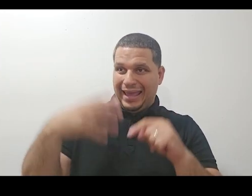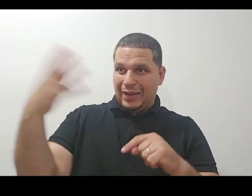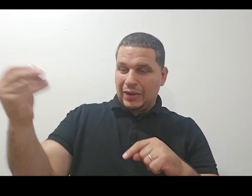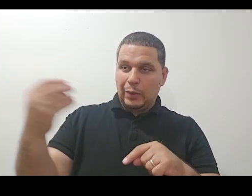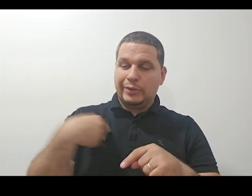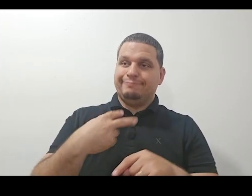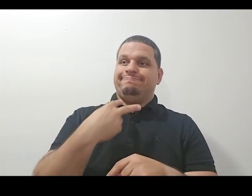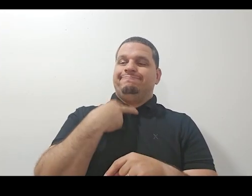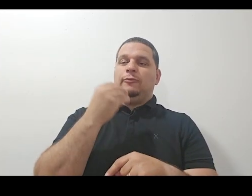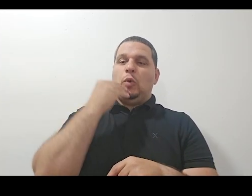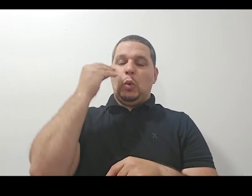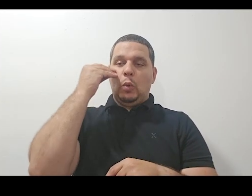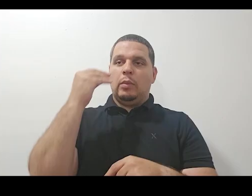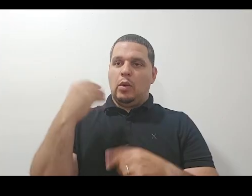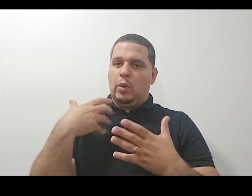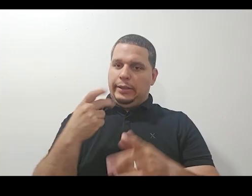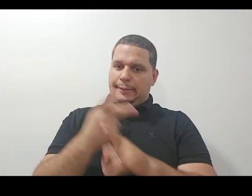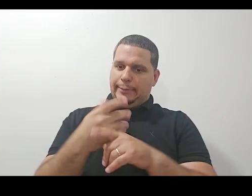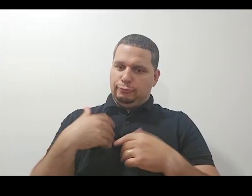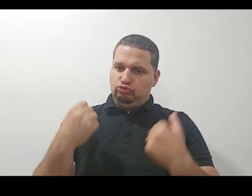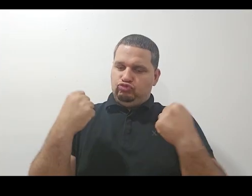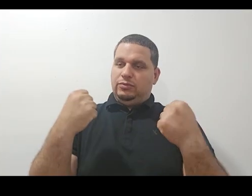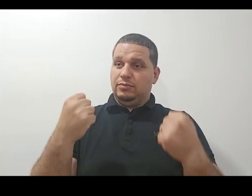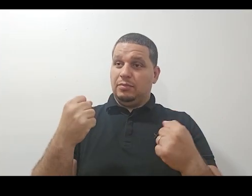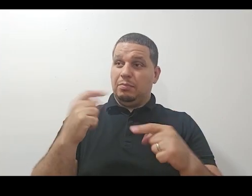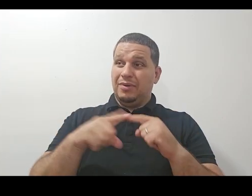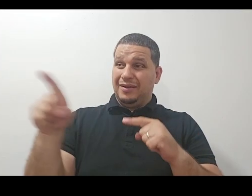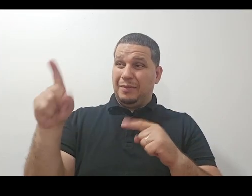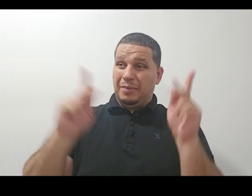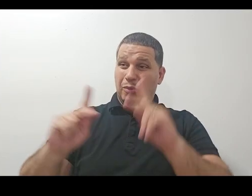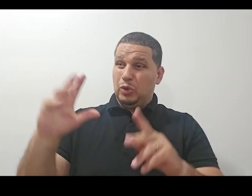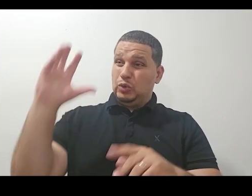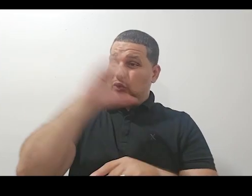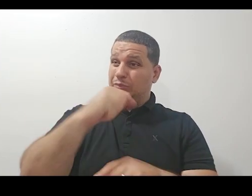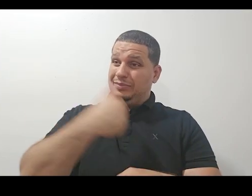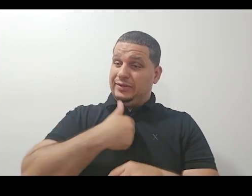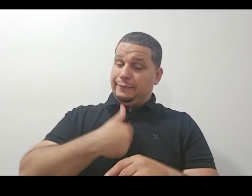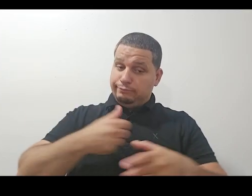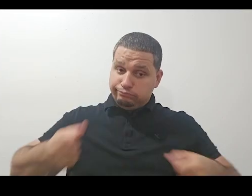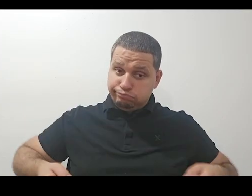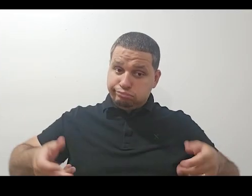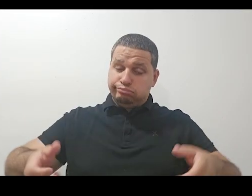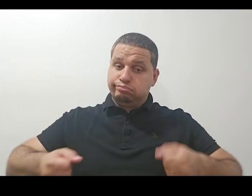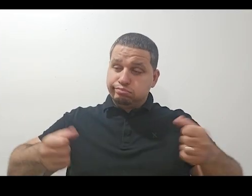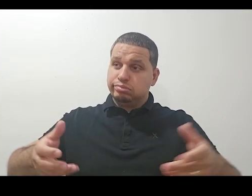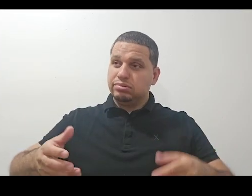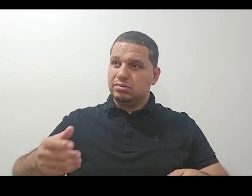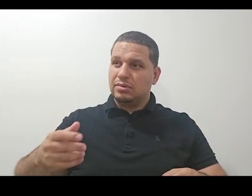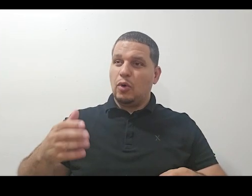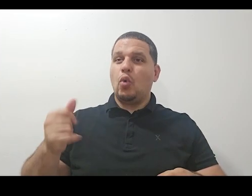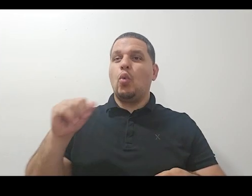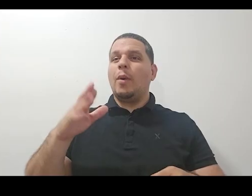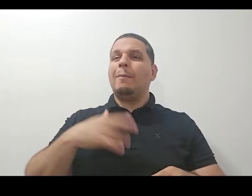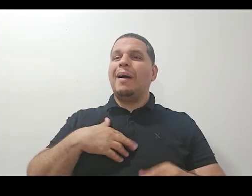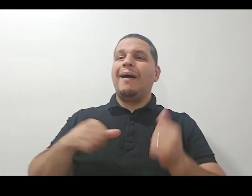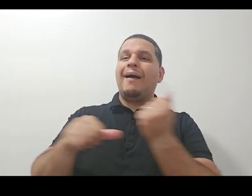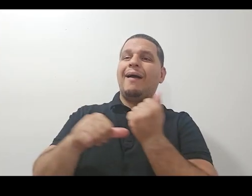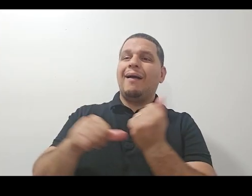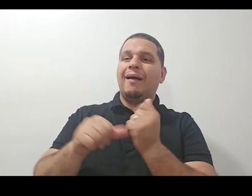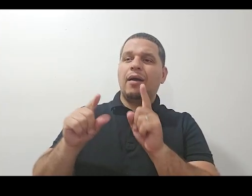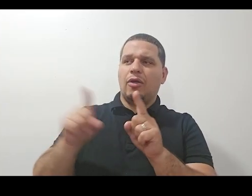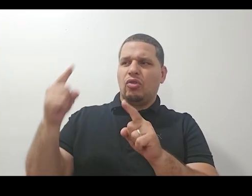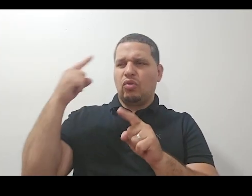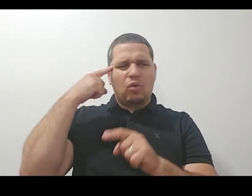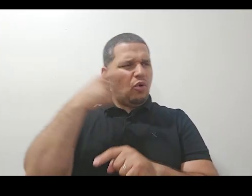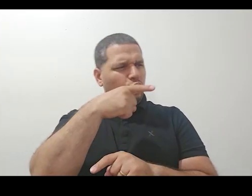couldn't go no place. But then people would assume just because I'm wheeling myself, or if my aide was right next to me, that